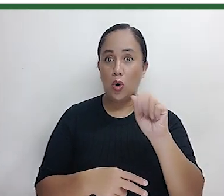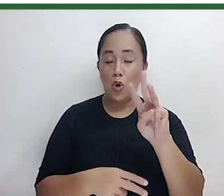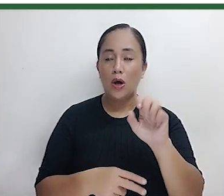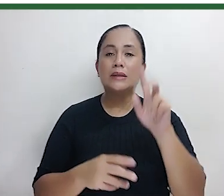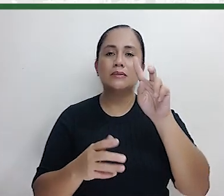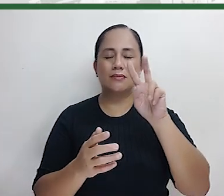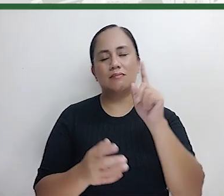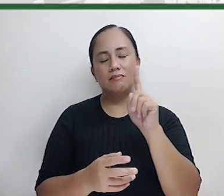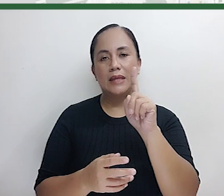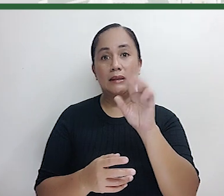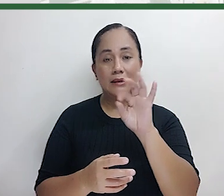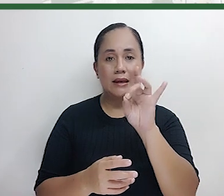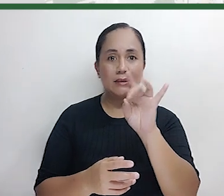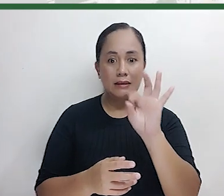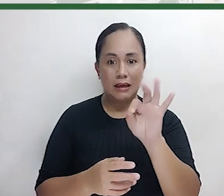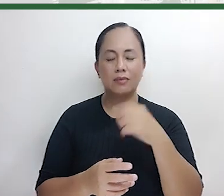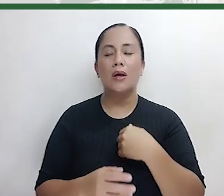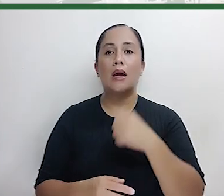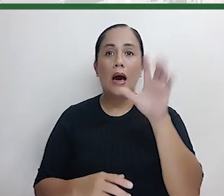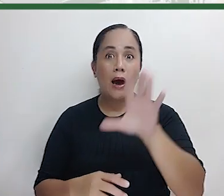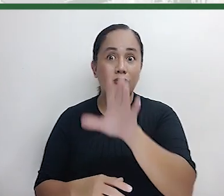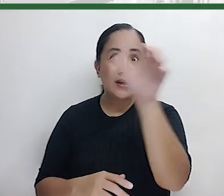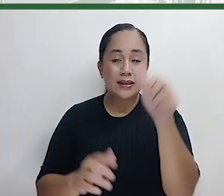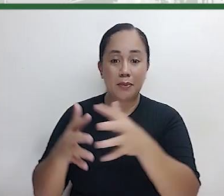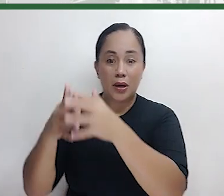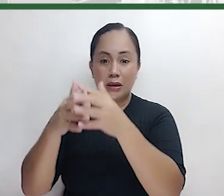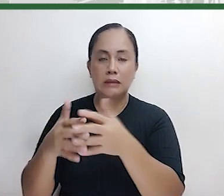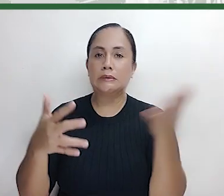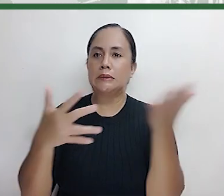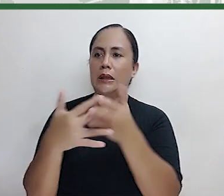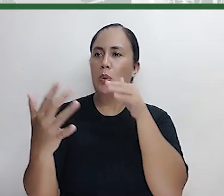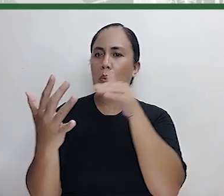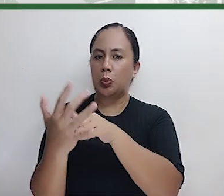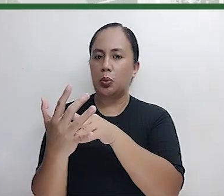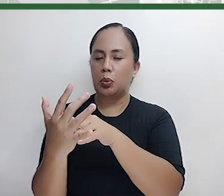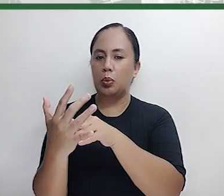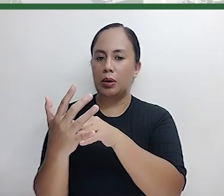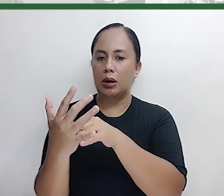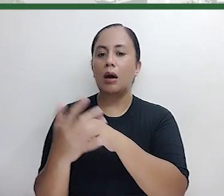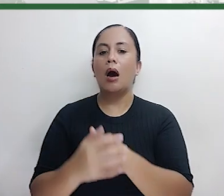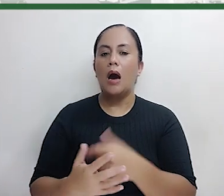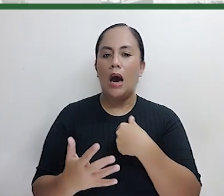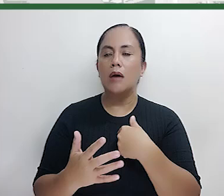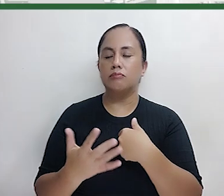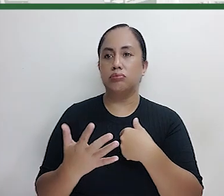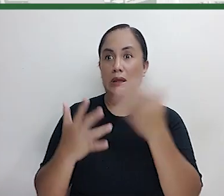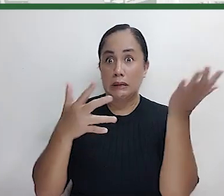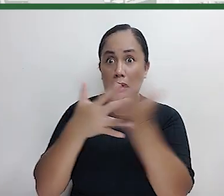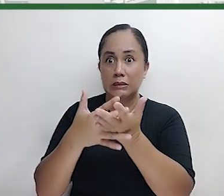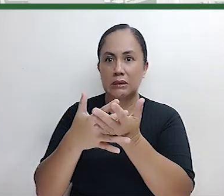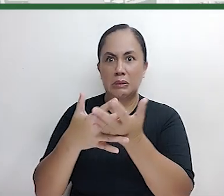1989. It started when an African-American woman's case against a local motor manufacturing plant